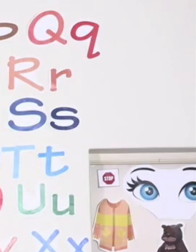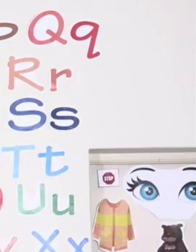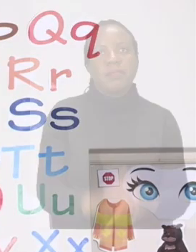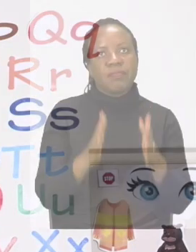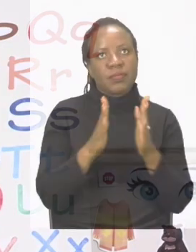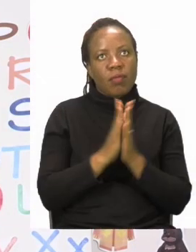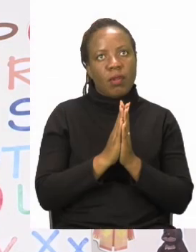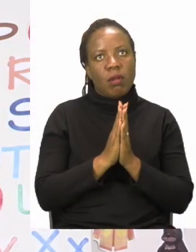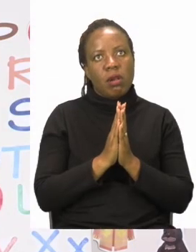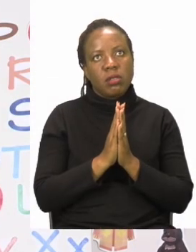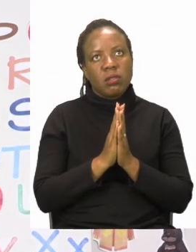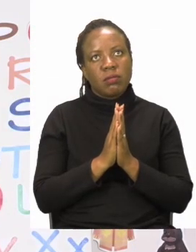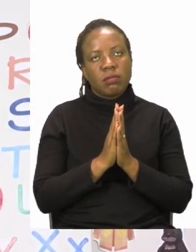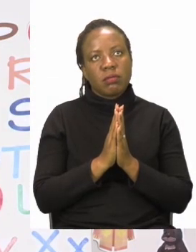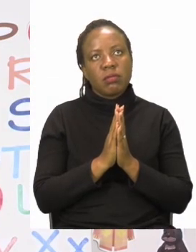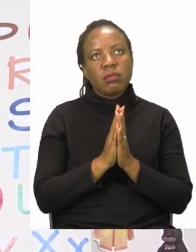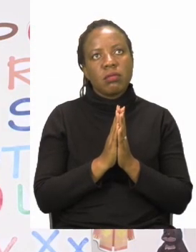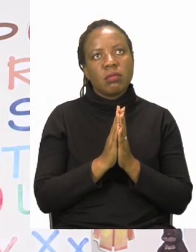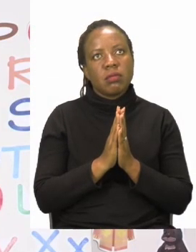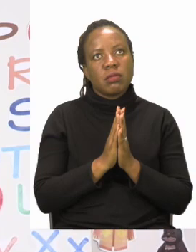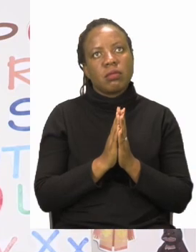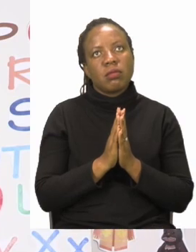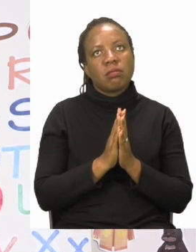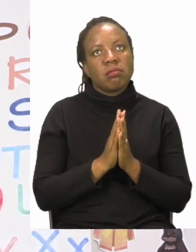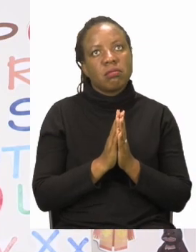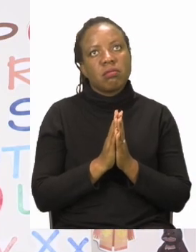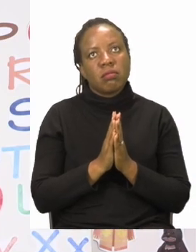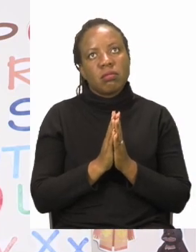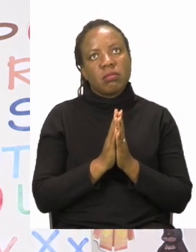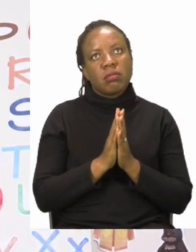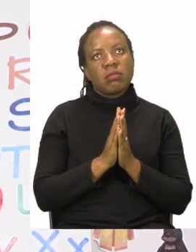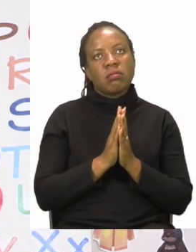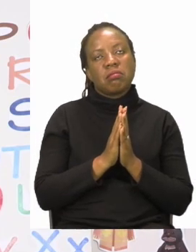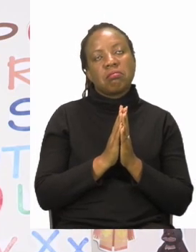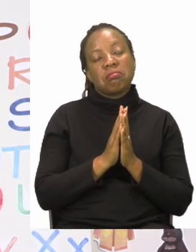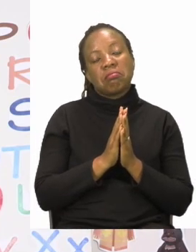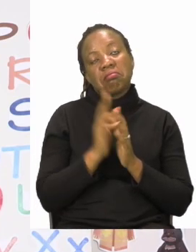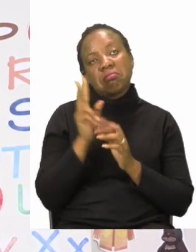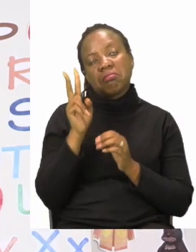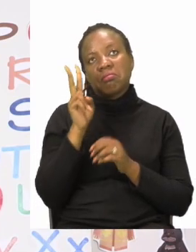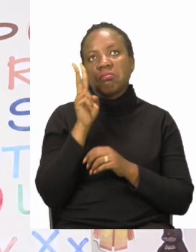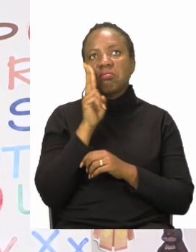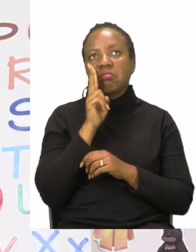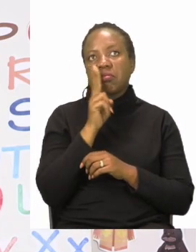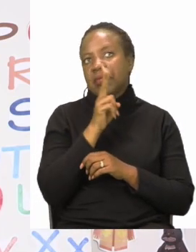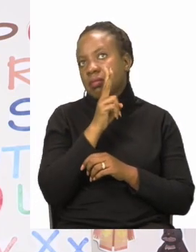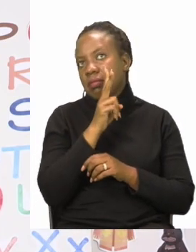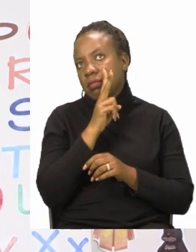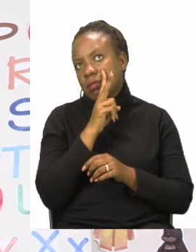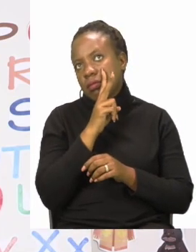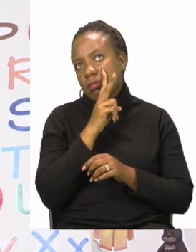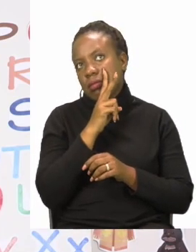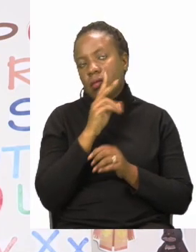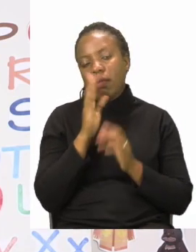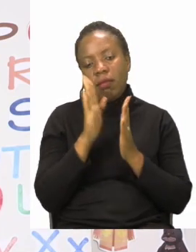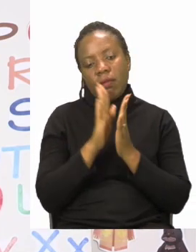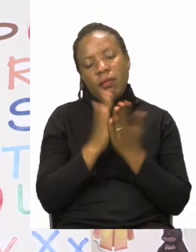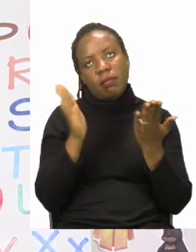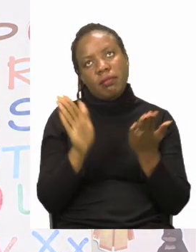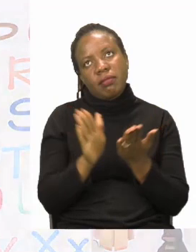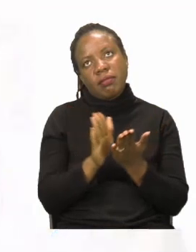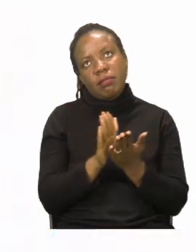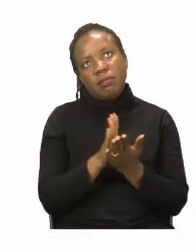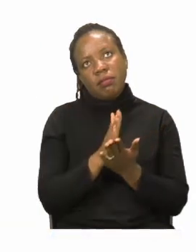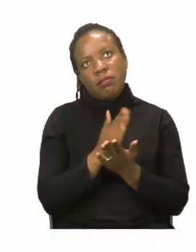In this lesson, we are going to start with irregular verbs. Let's turn our booklets to page